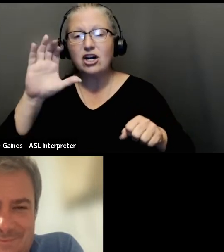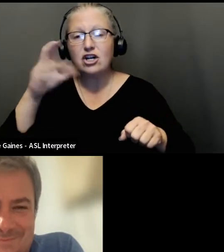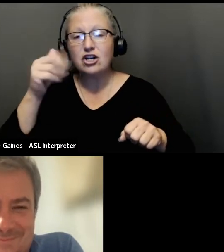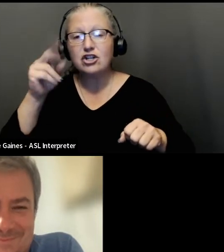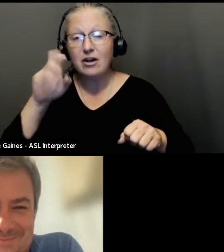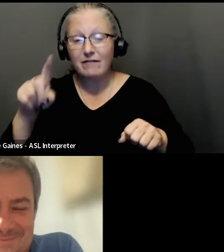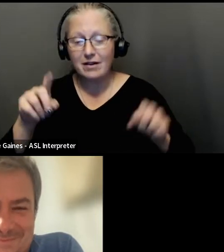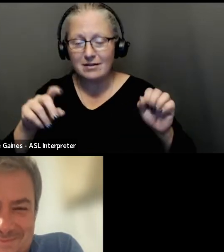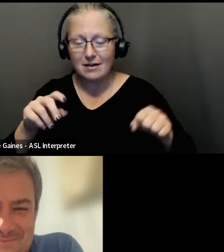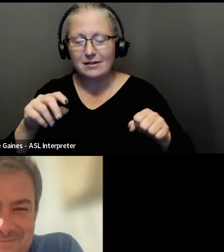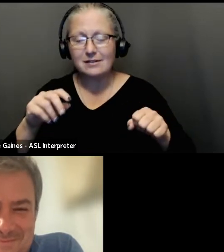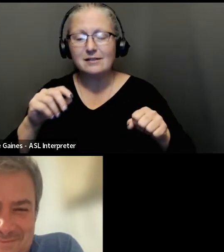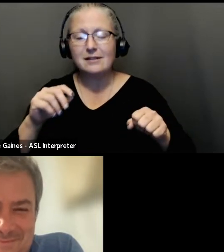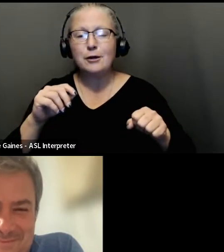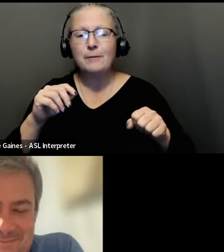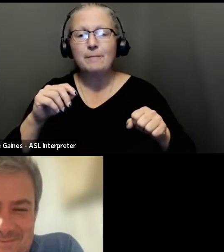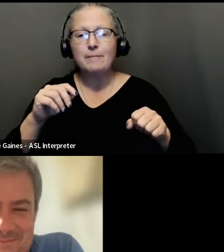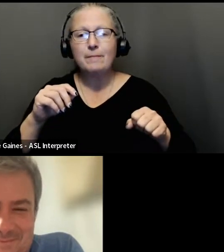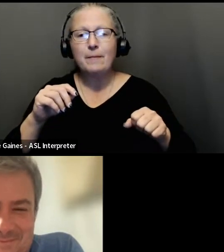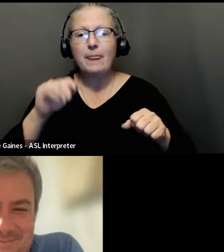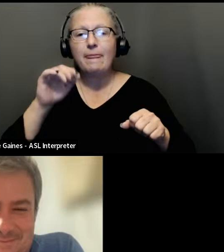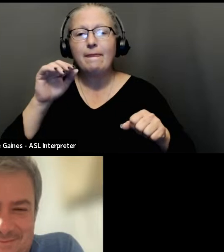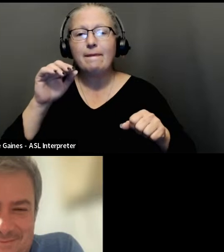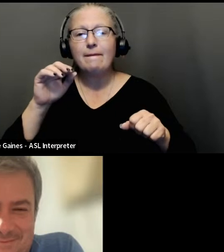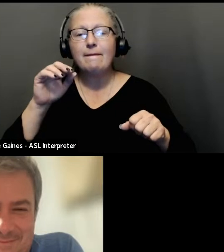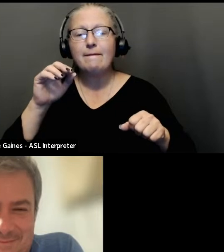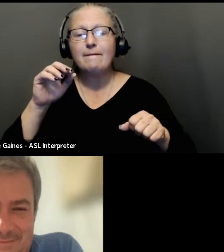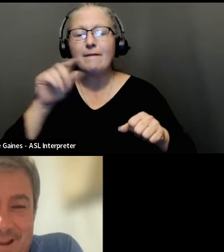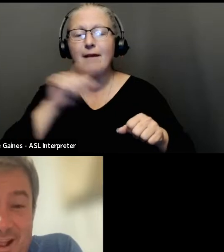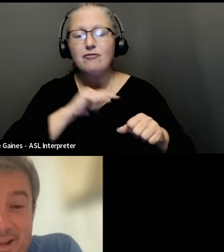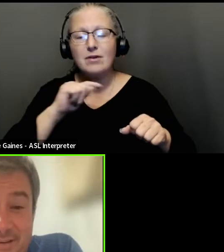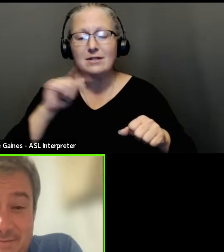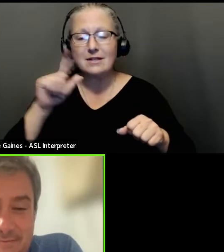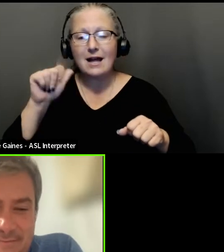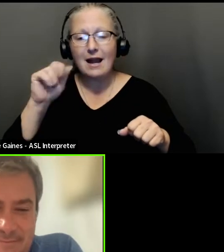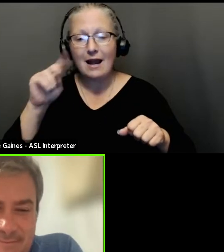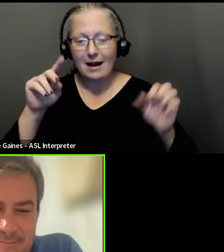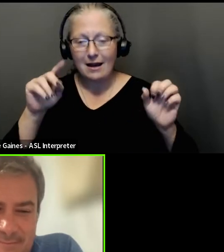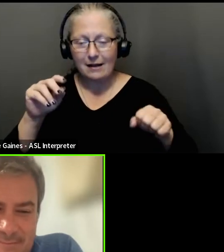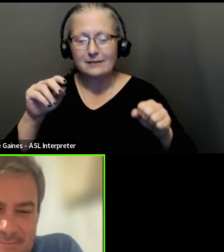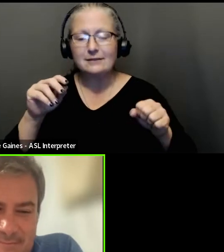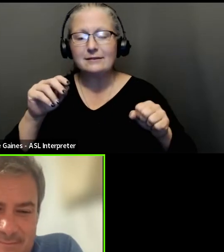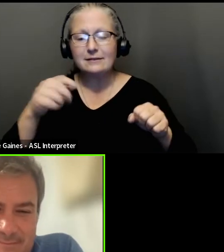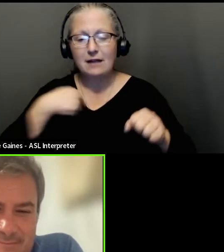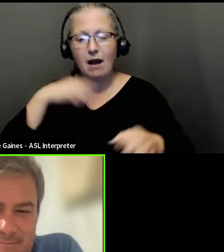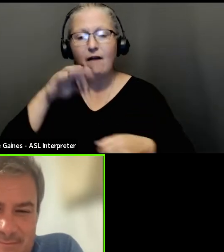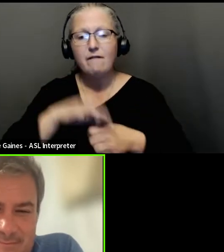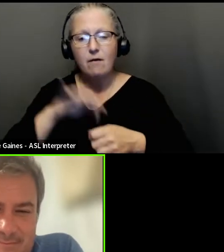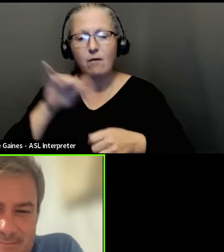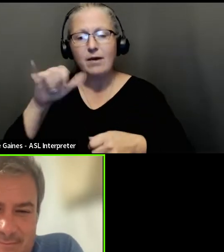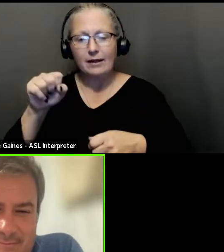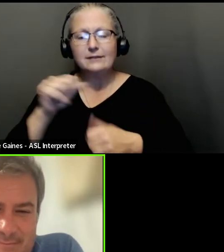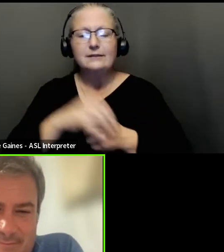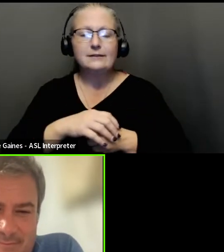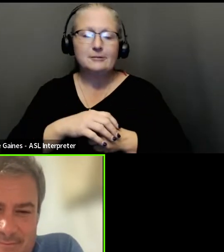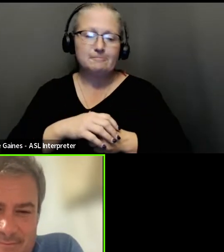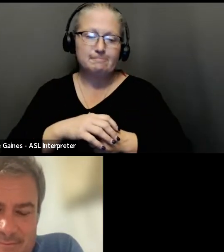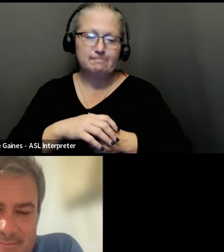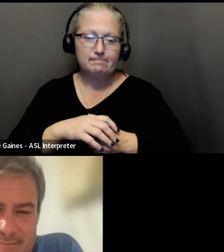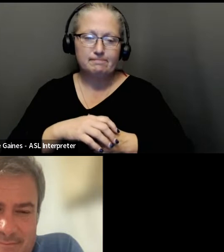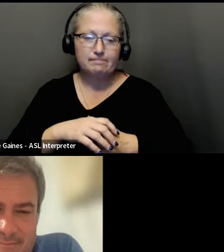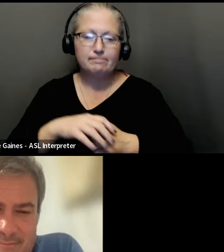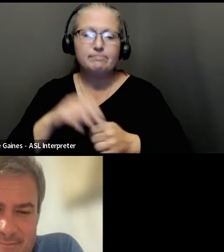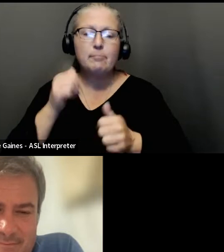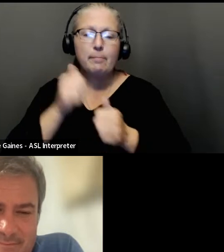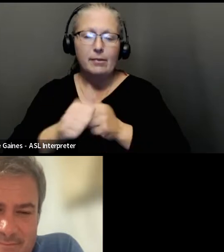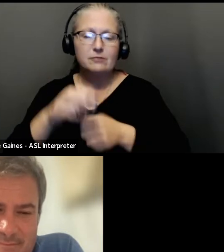to make sure my mic was on. Sorry. Aye. Trustee Land. Aye. And I vote yes. The